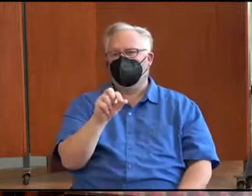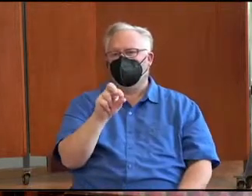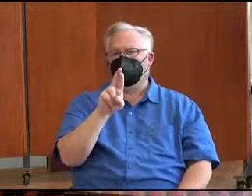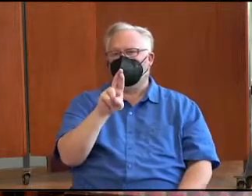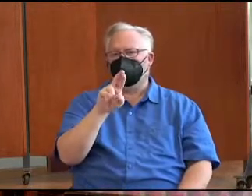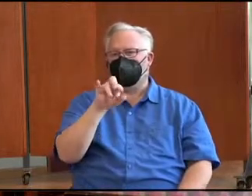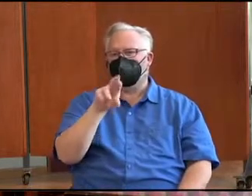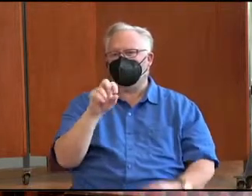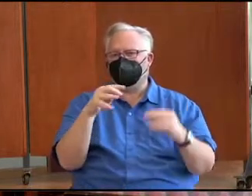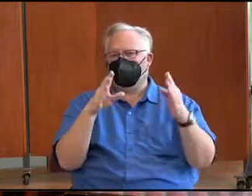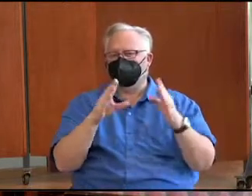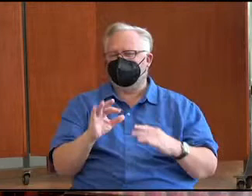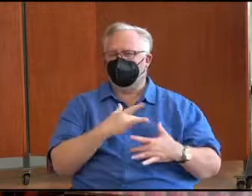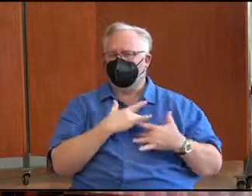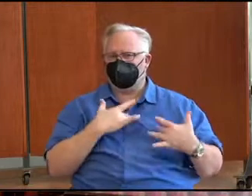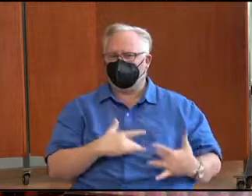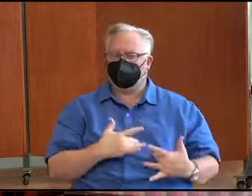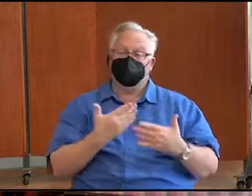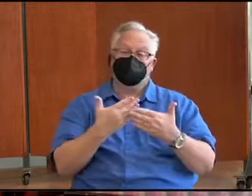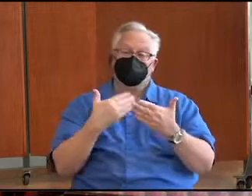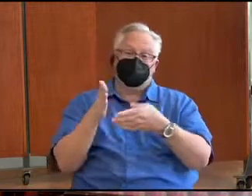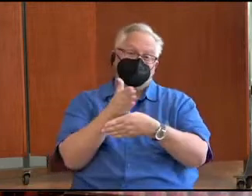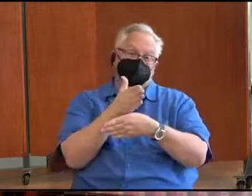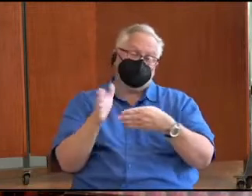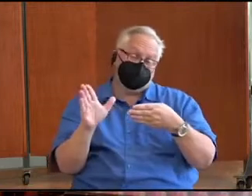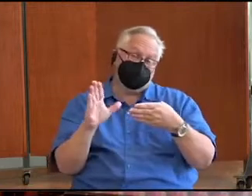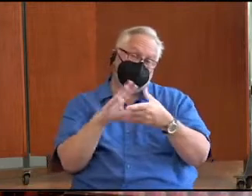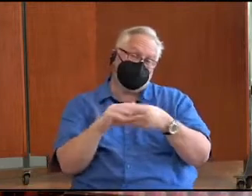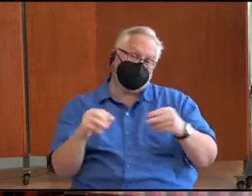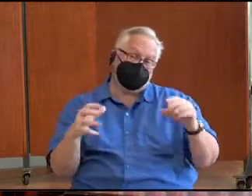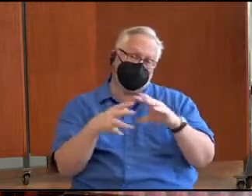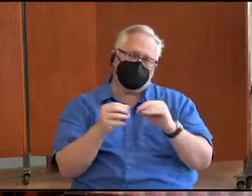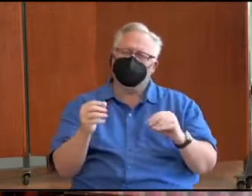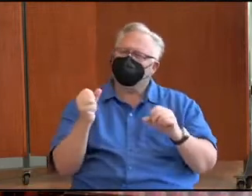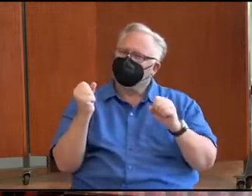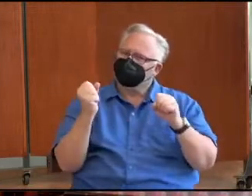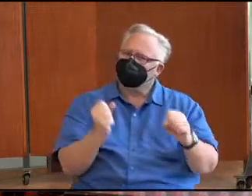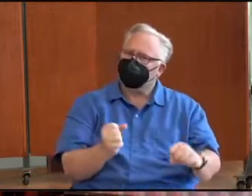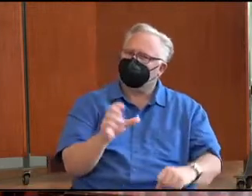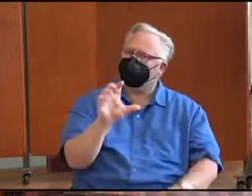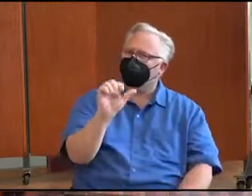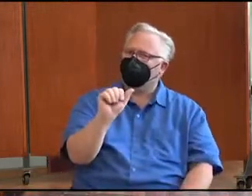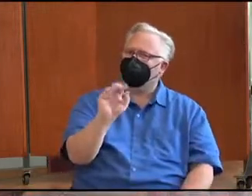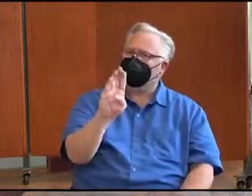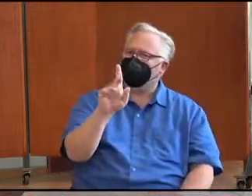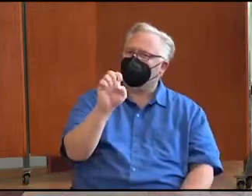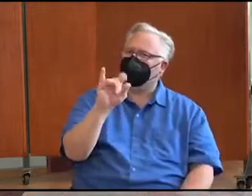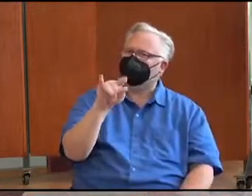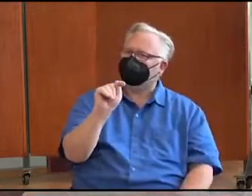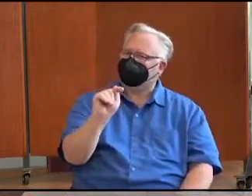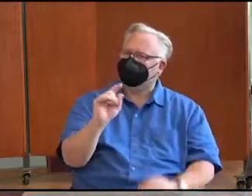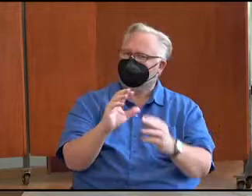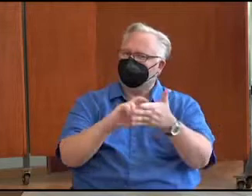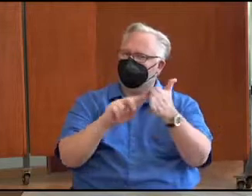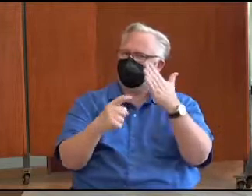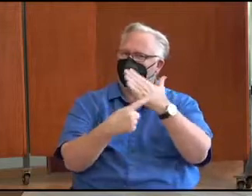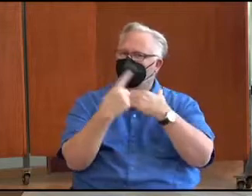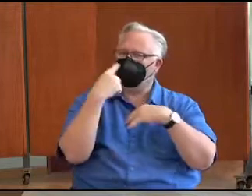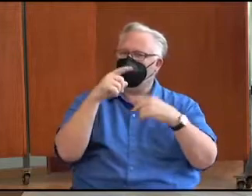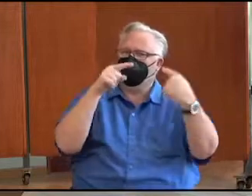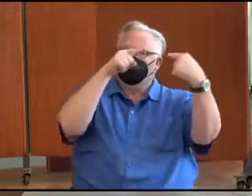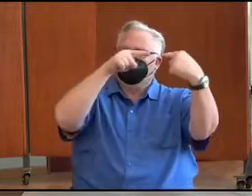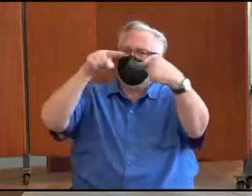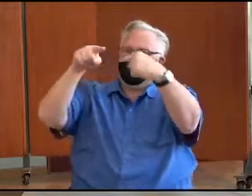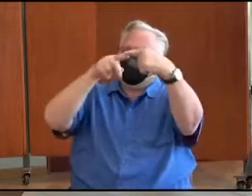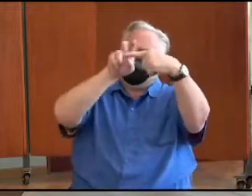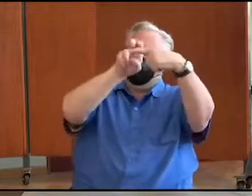acknowledge before I share the story that this is a very ableist metaphor of swinging across trapeze.